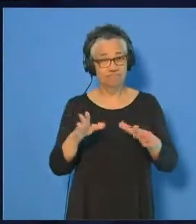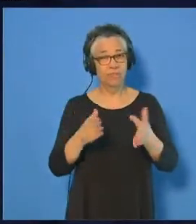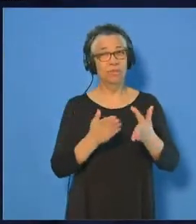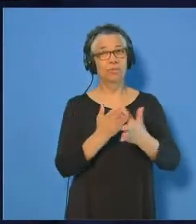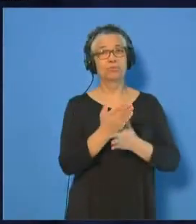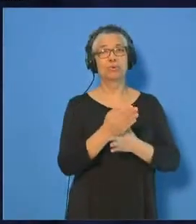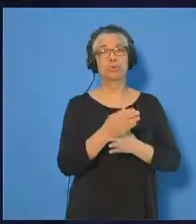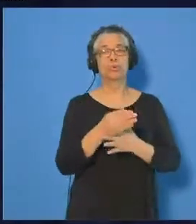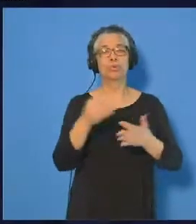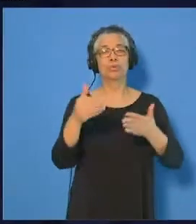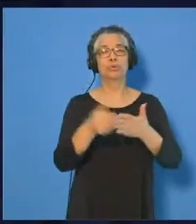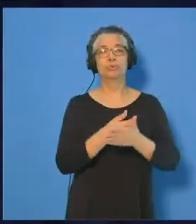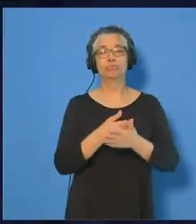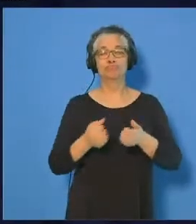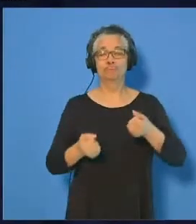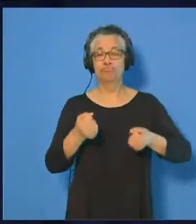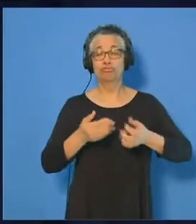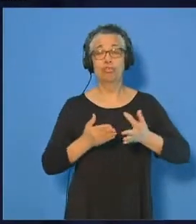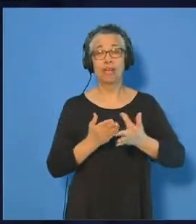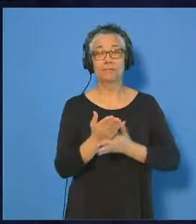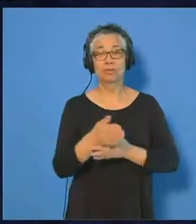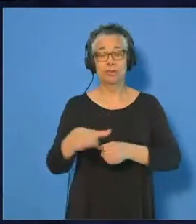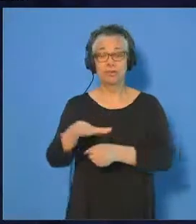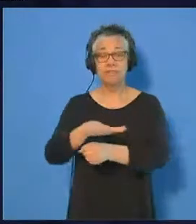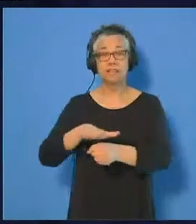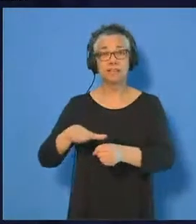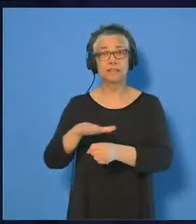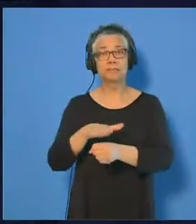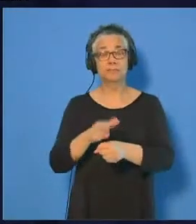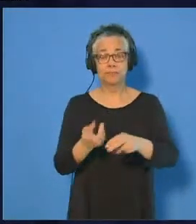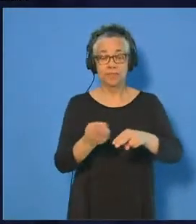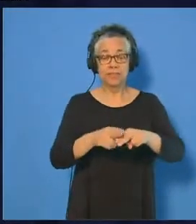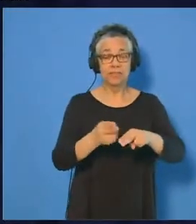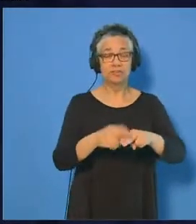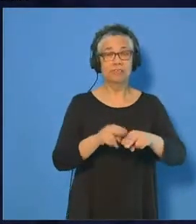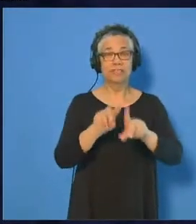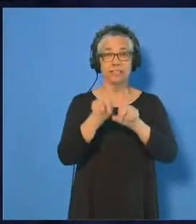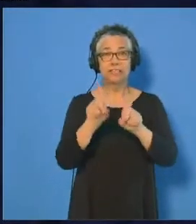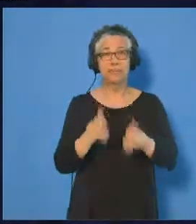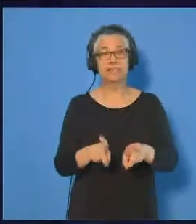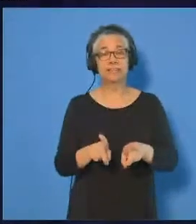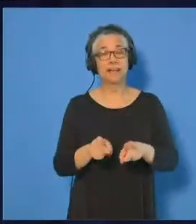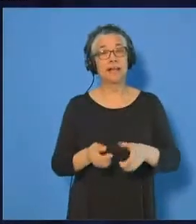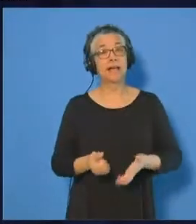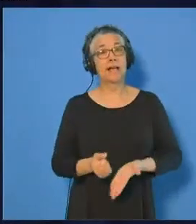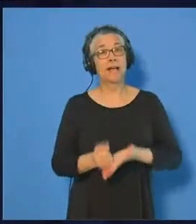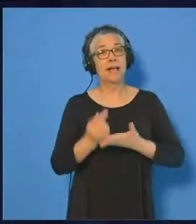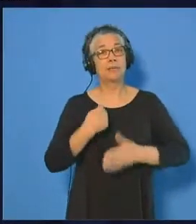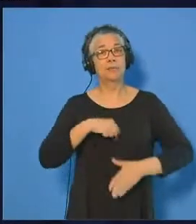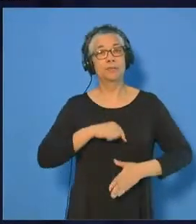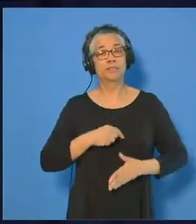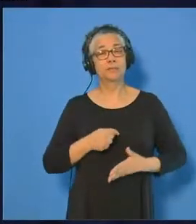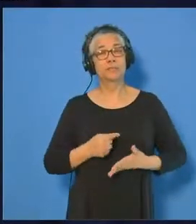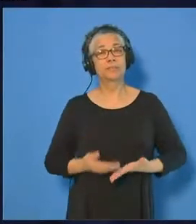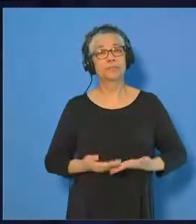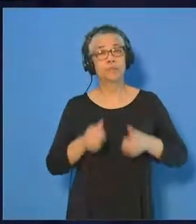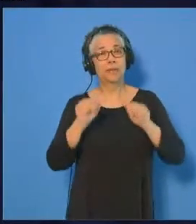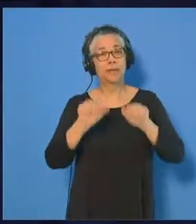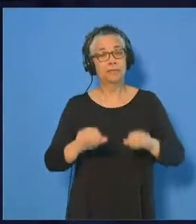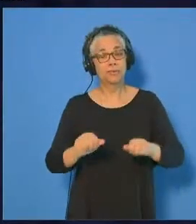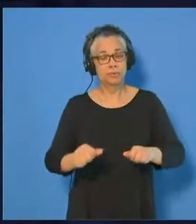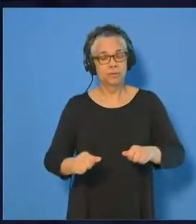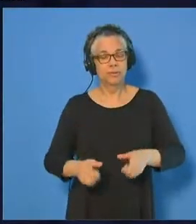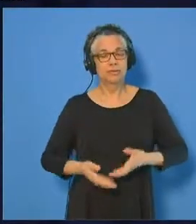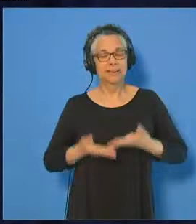new drive-through facility. This increase in testing has enabled us to provide many of our essential and critical